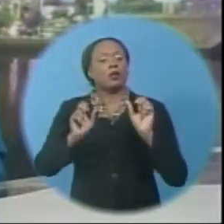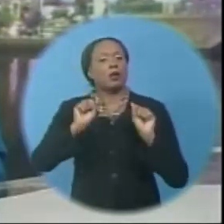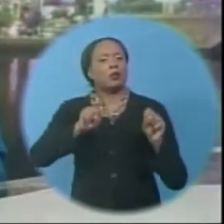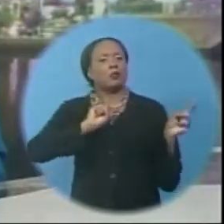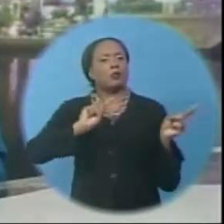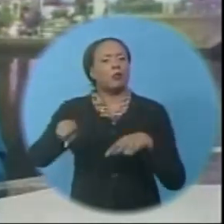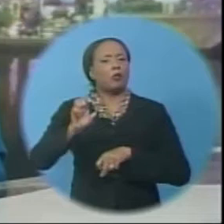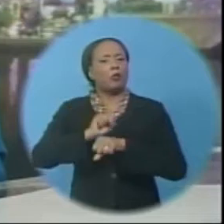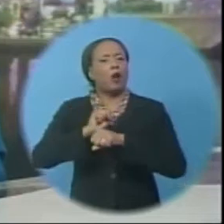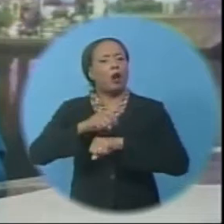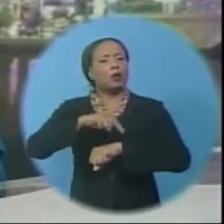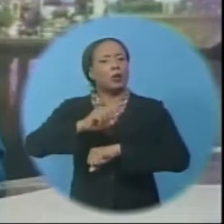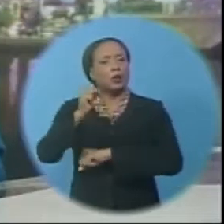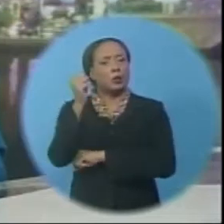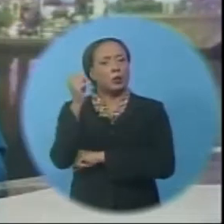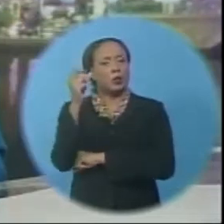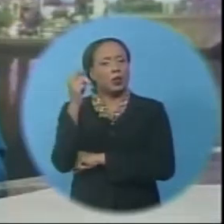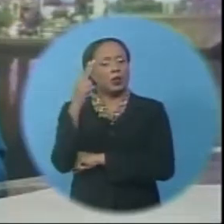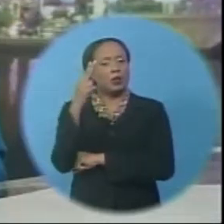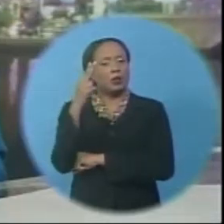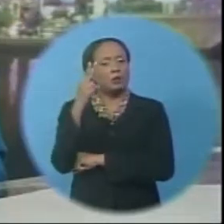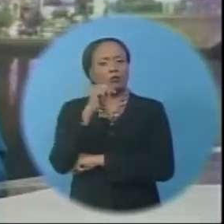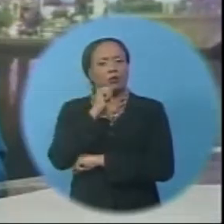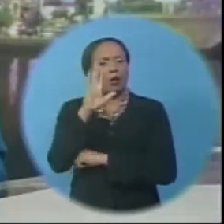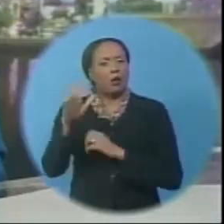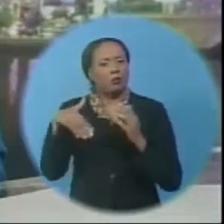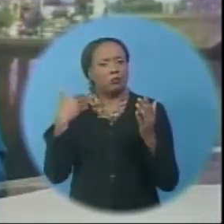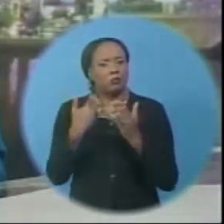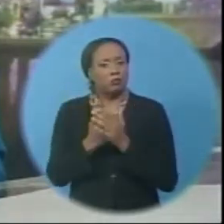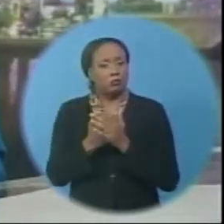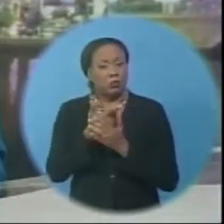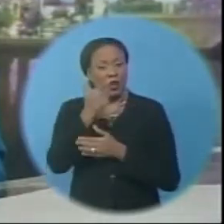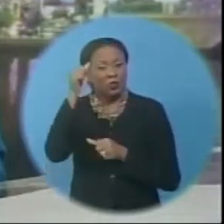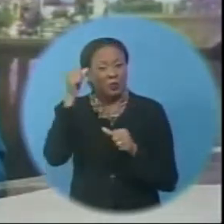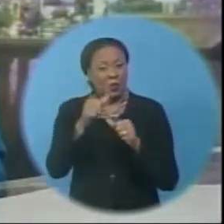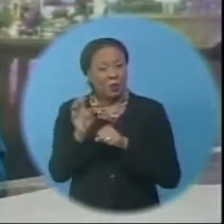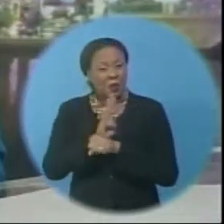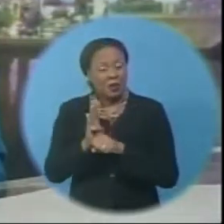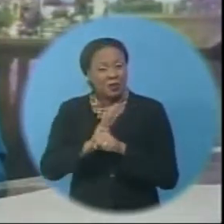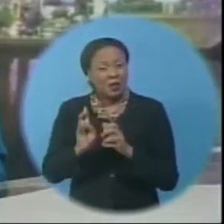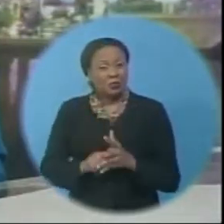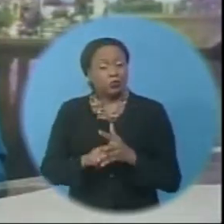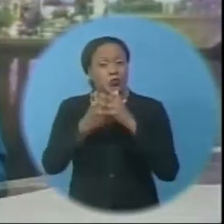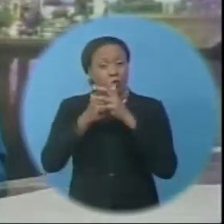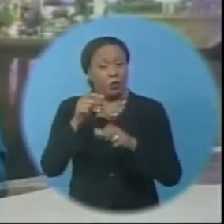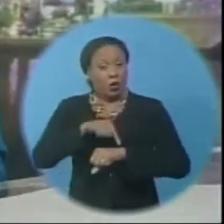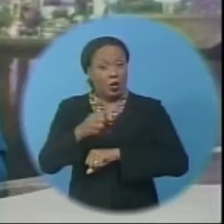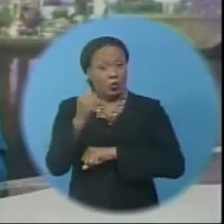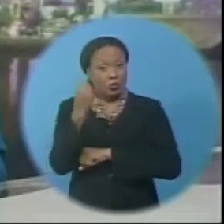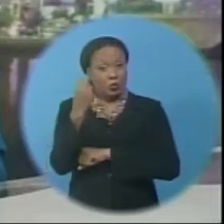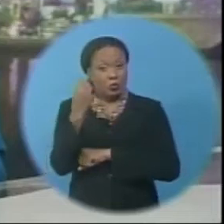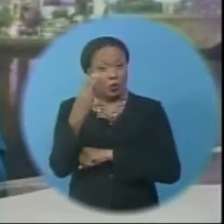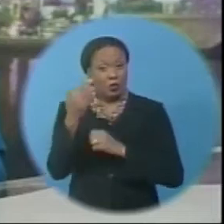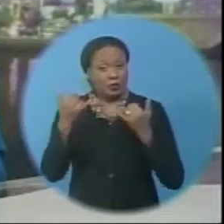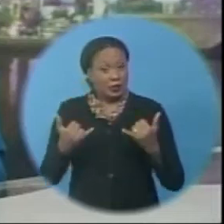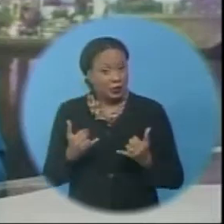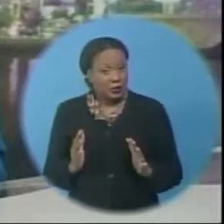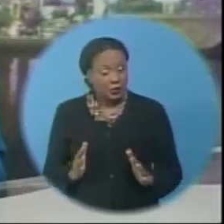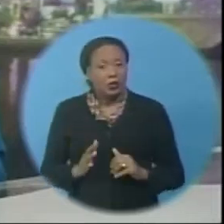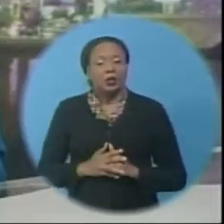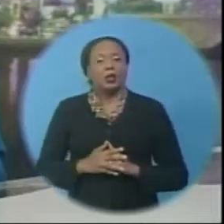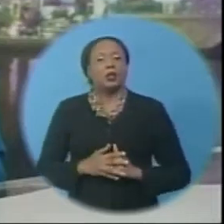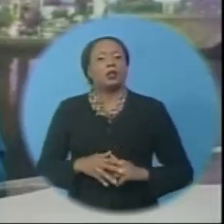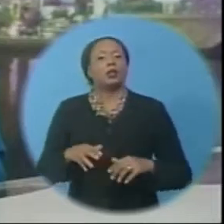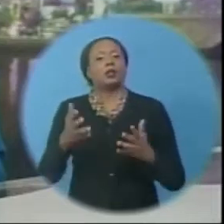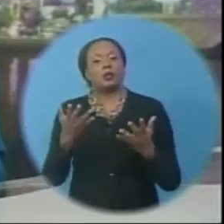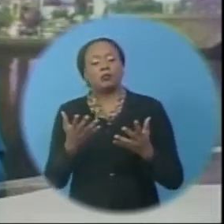at a prompt 12 noon start. That's when business officially resumed in the public and private sectors. He said authorities